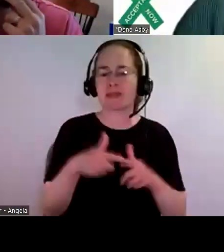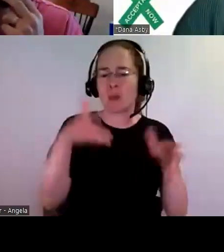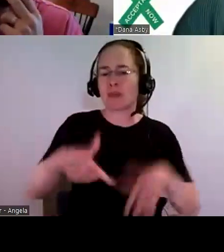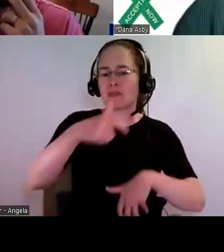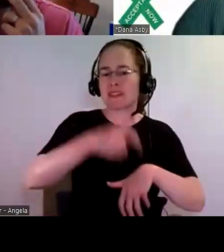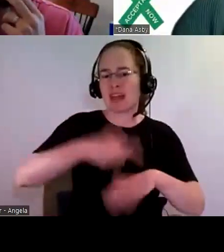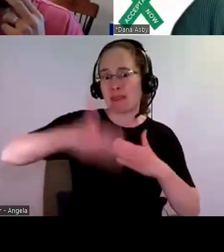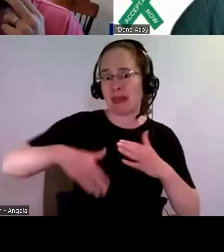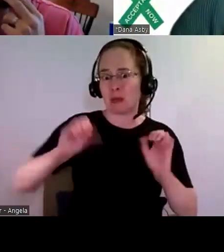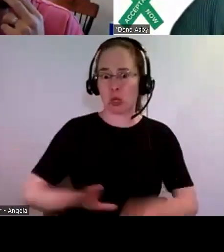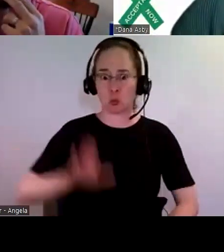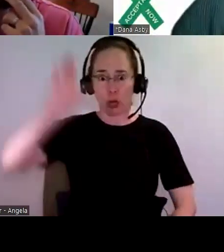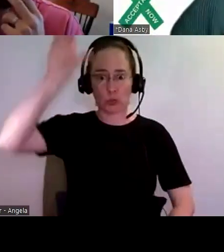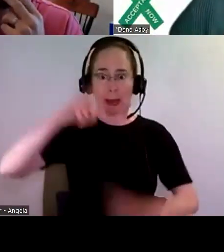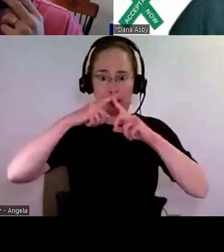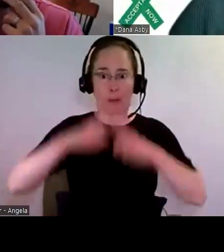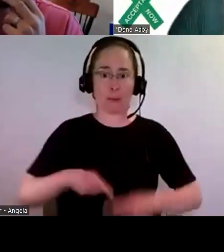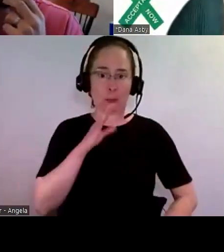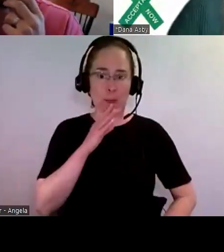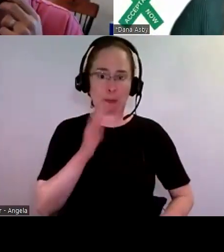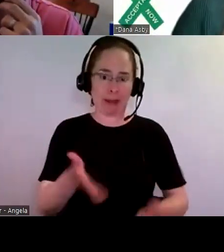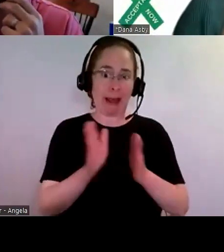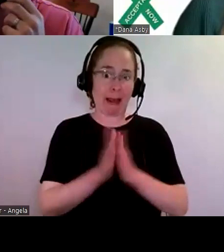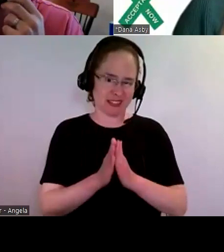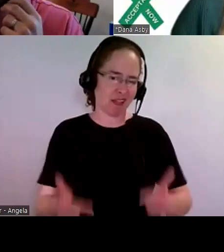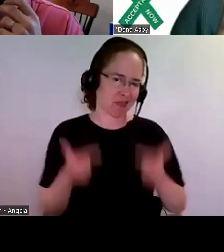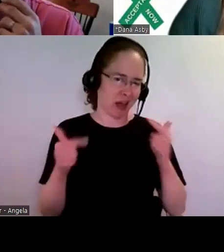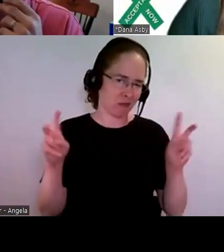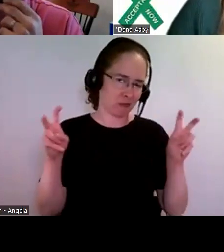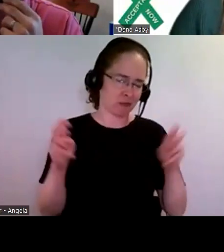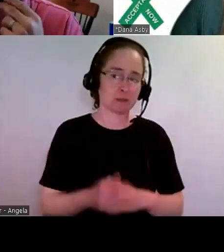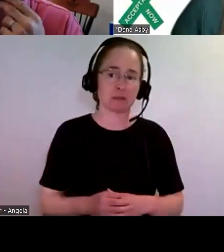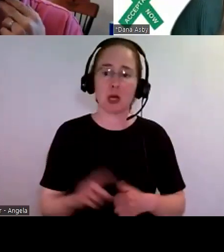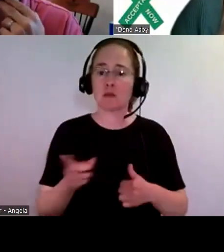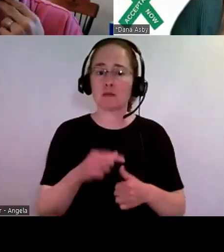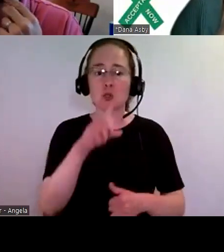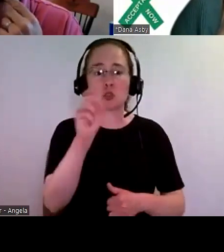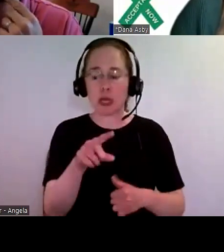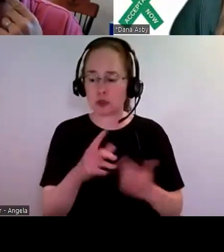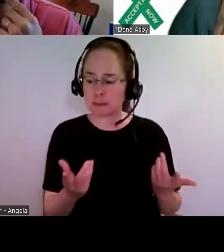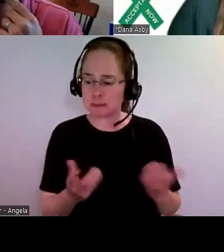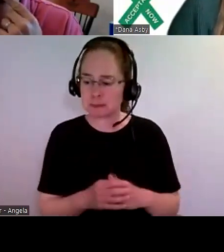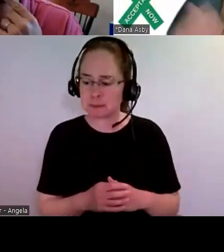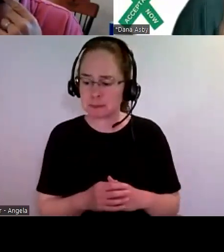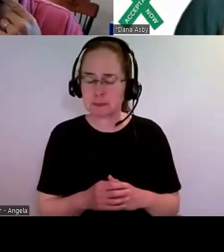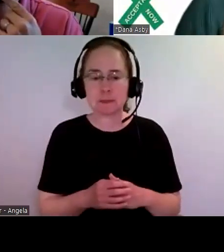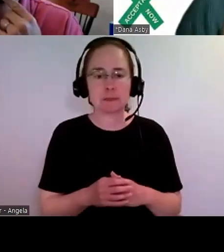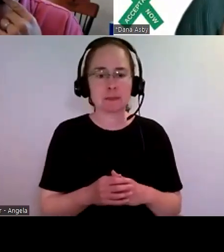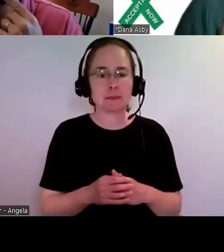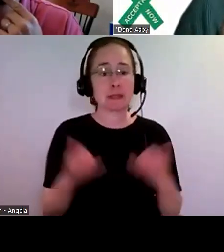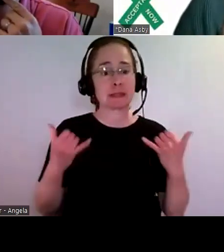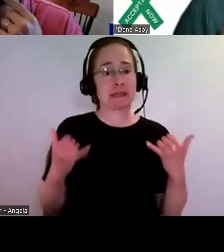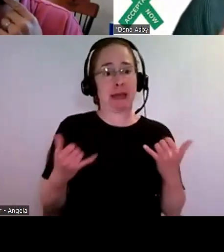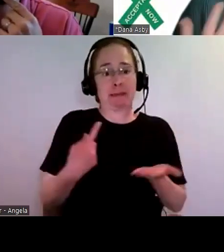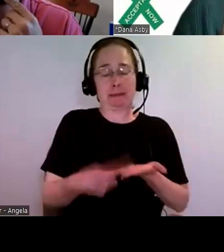you can raise your hand to be unmuted to ask your question live too. So my first question for the panelists, we're here today